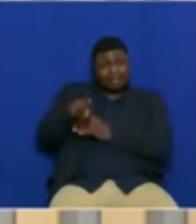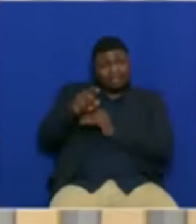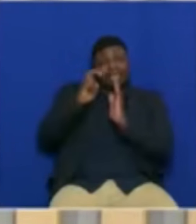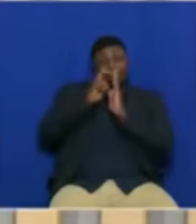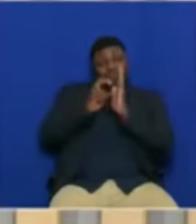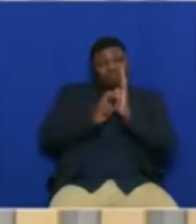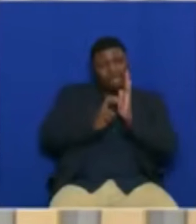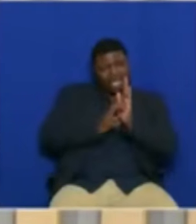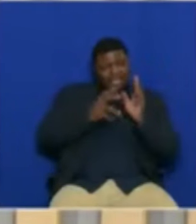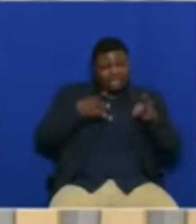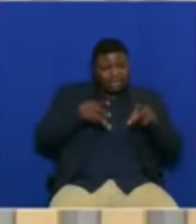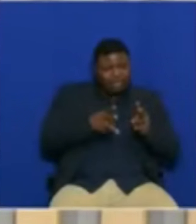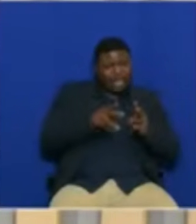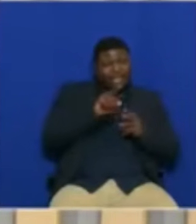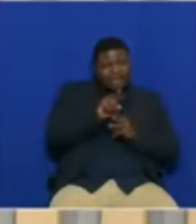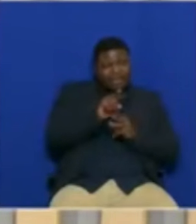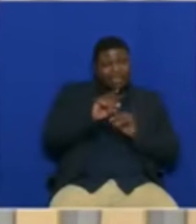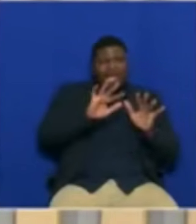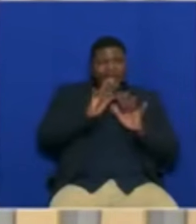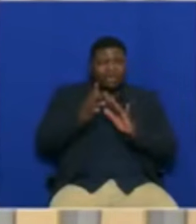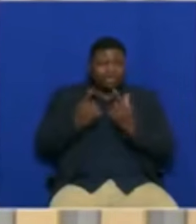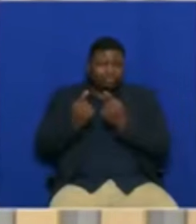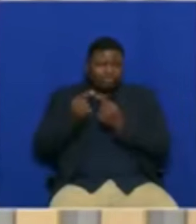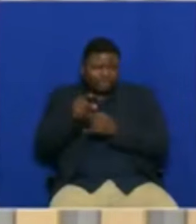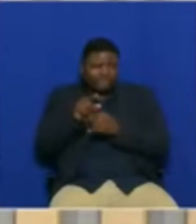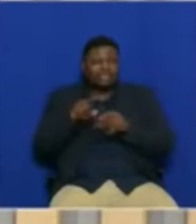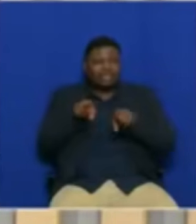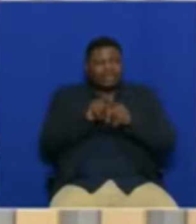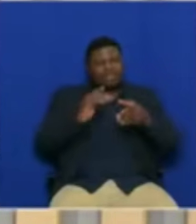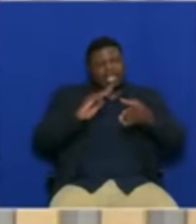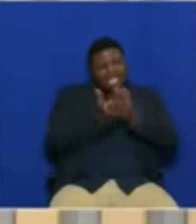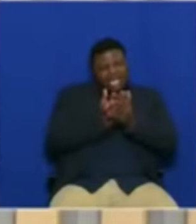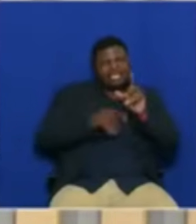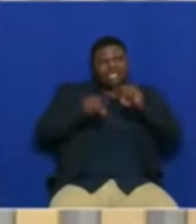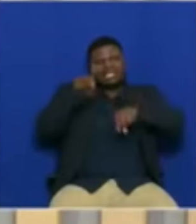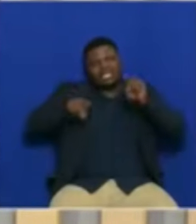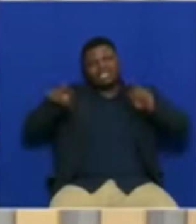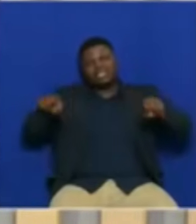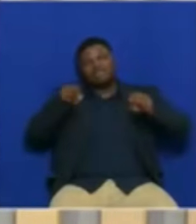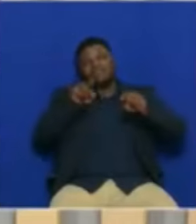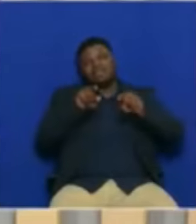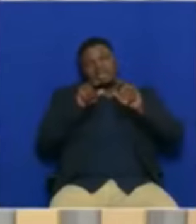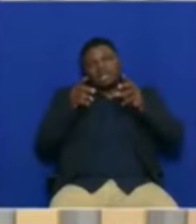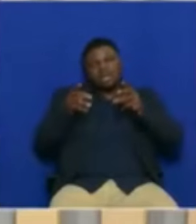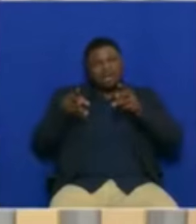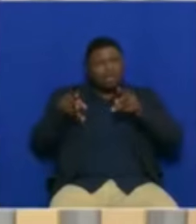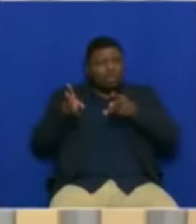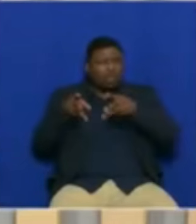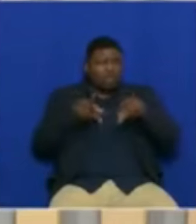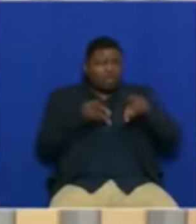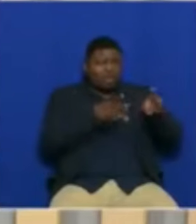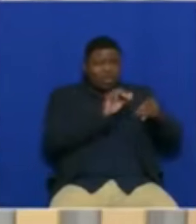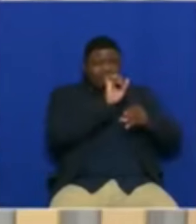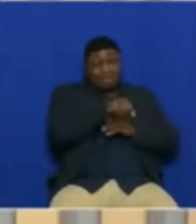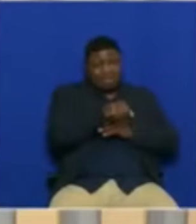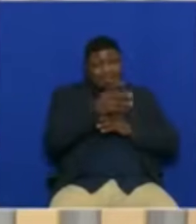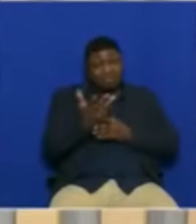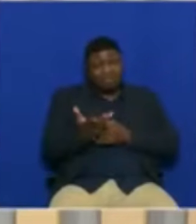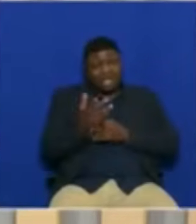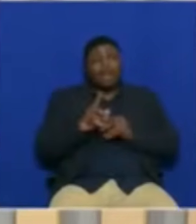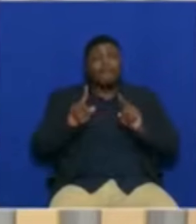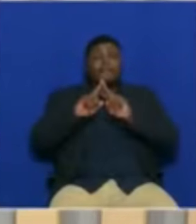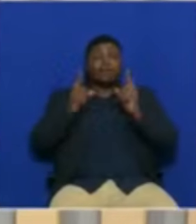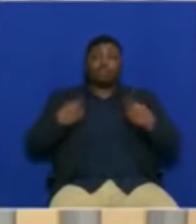However, ever since I've been at IDAC with regards to matters that's being investigated, when a matter is